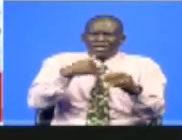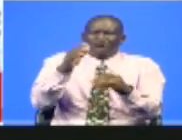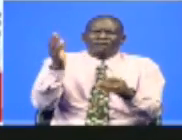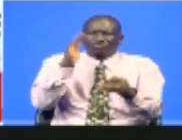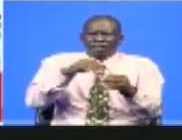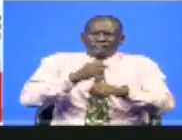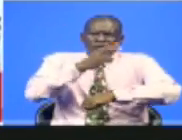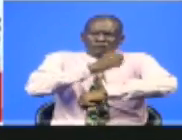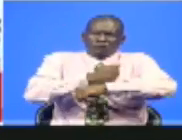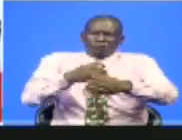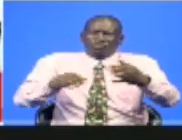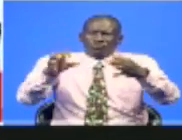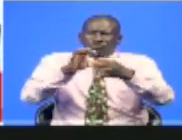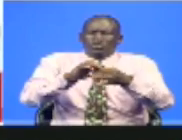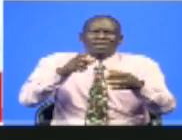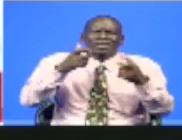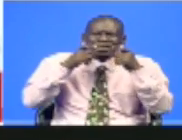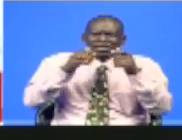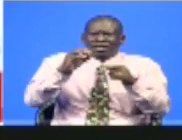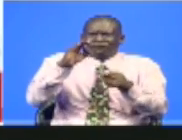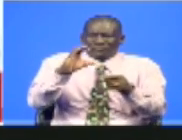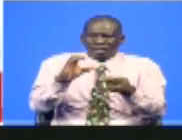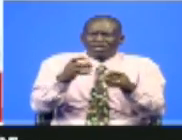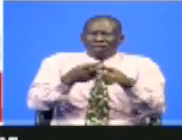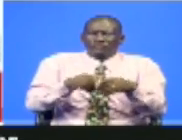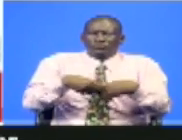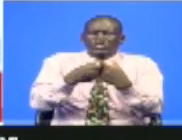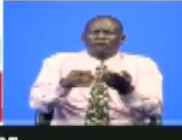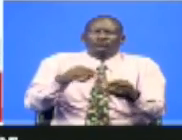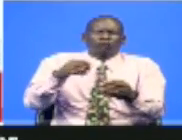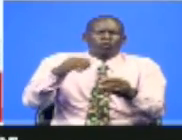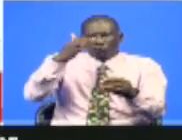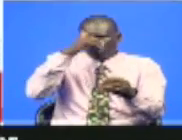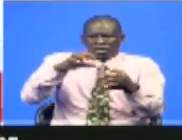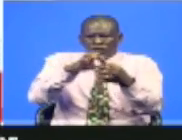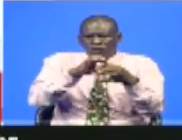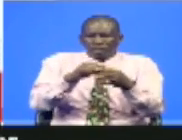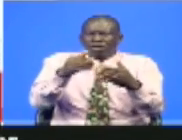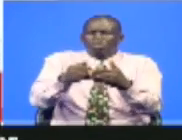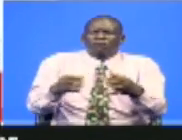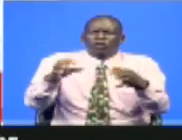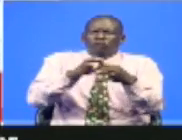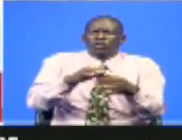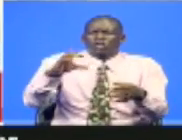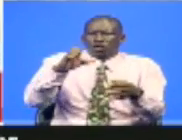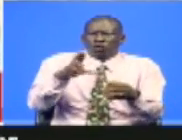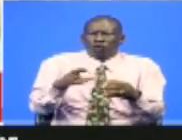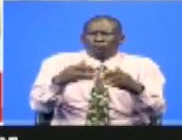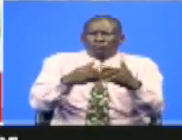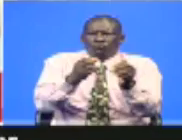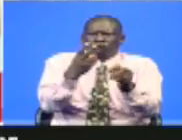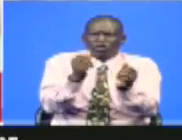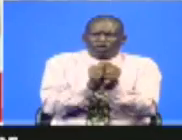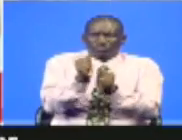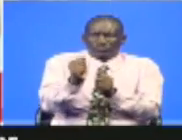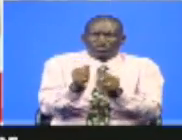side Tusker FC in 2013. He was then loaned to Thika United before joining Gor Mahia at the beginning of the 2015 season. It's good that he's